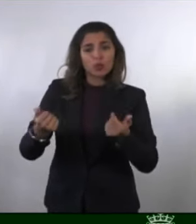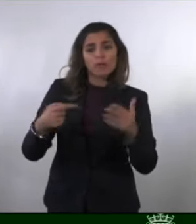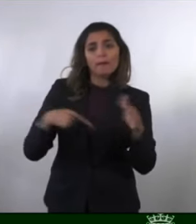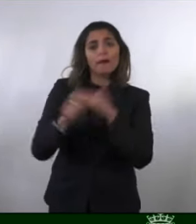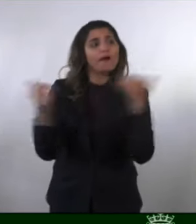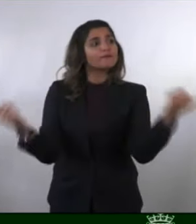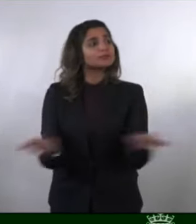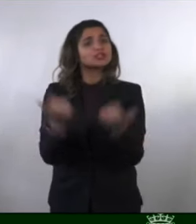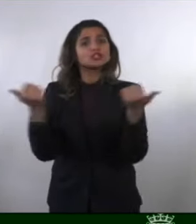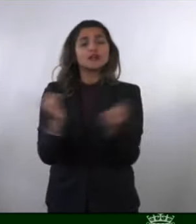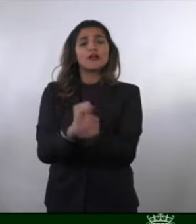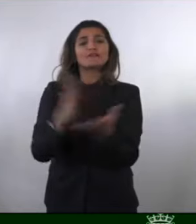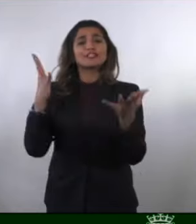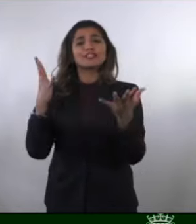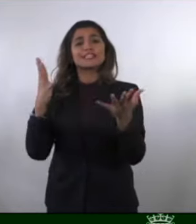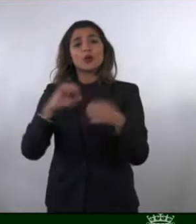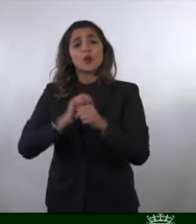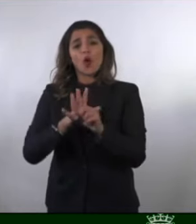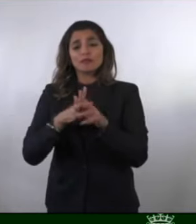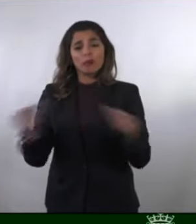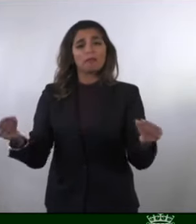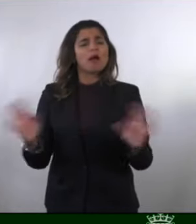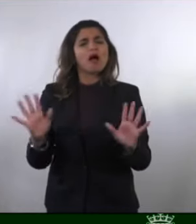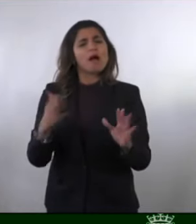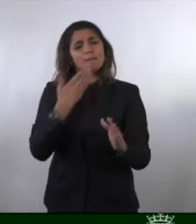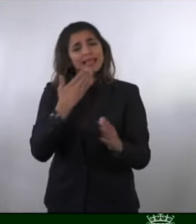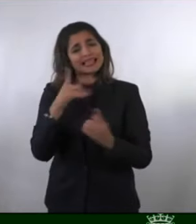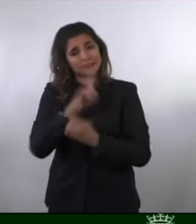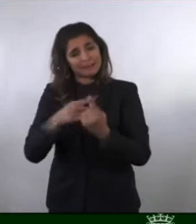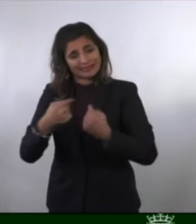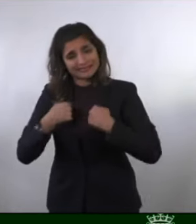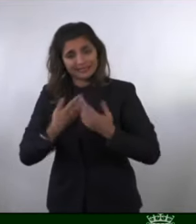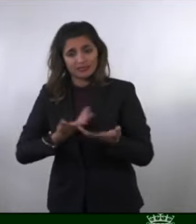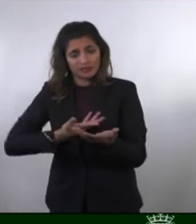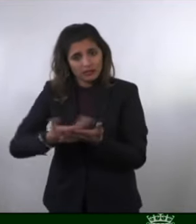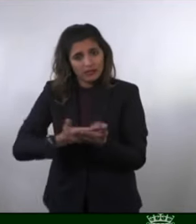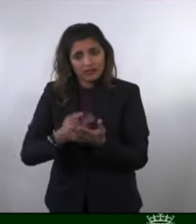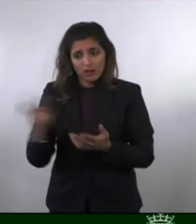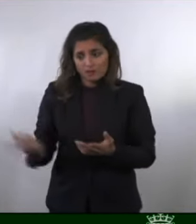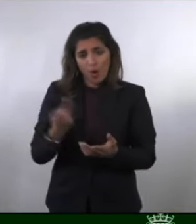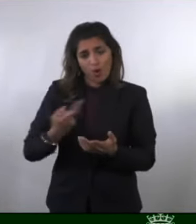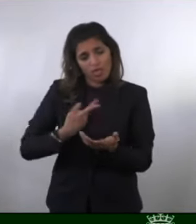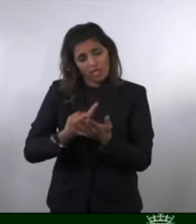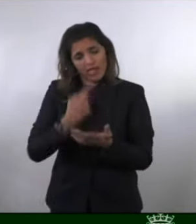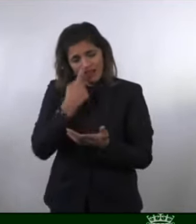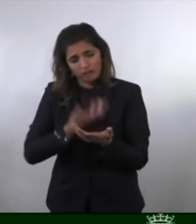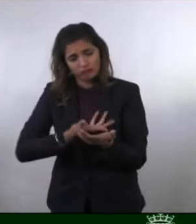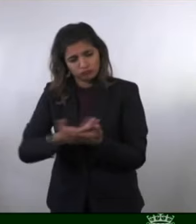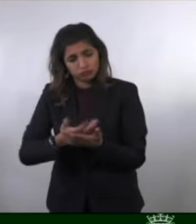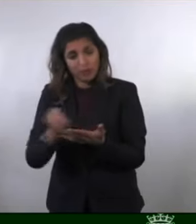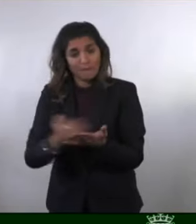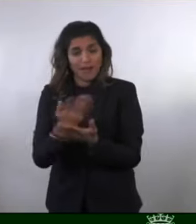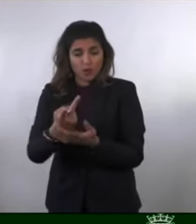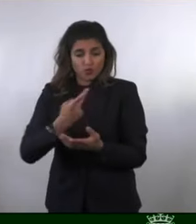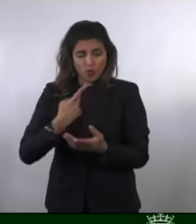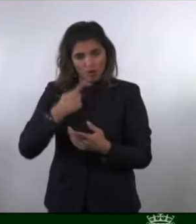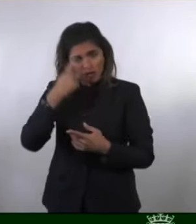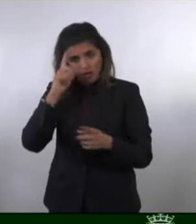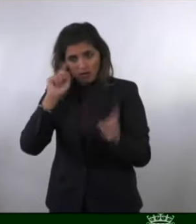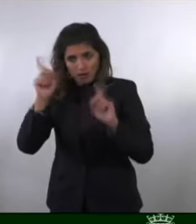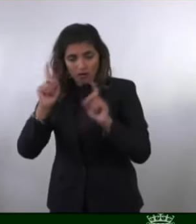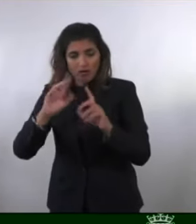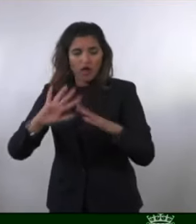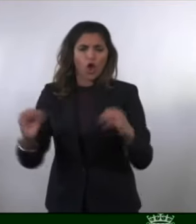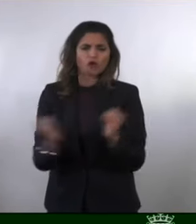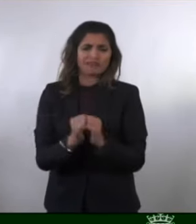cross-party delegation of both houses to discuss our forthcoming recommendations so that we can create a COVID-secure UK that includes